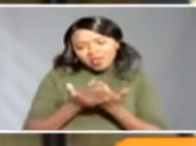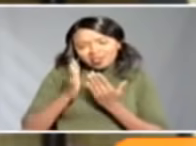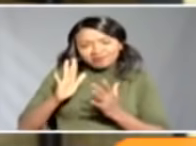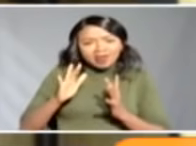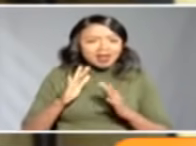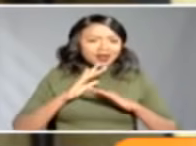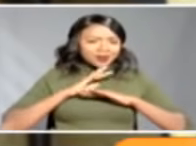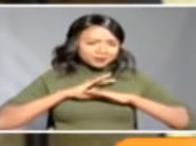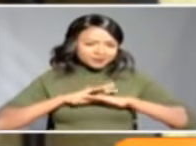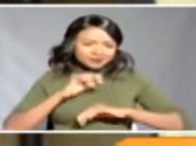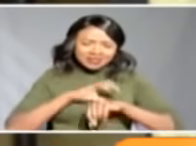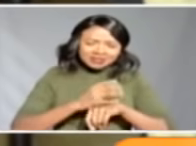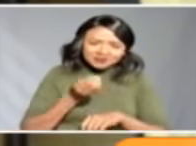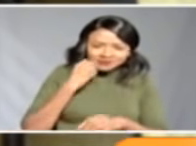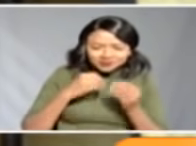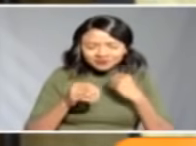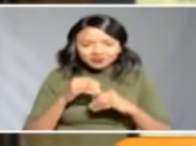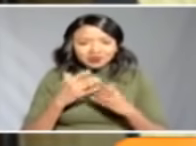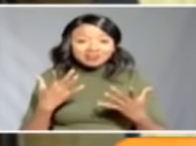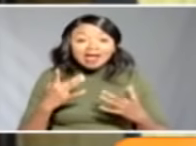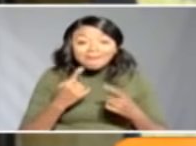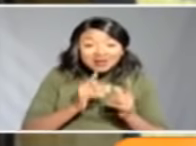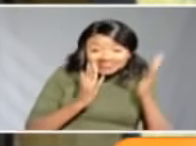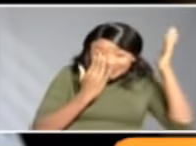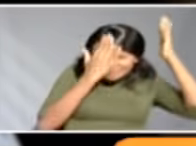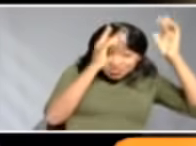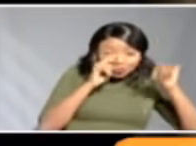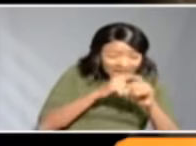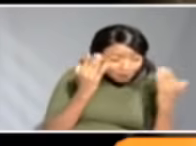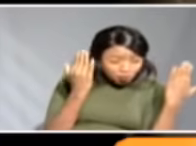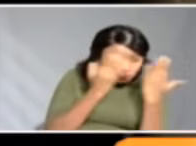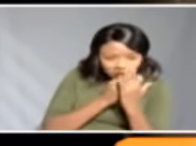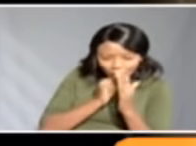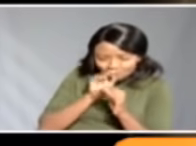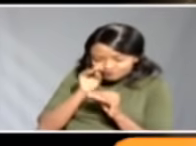But the bishop would allegedly pray on her at night.